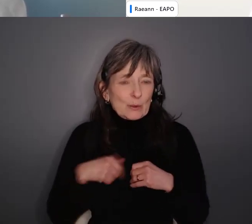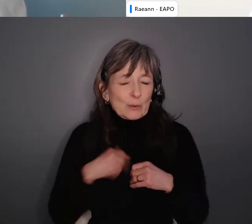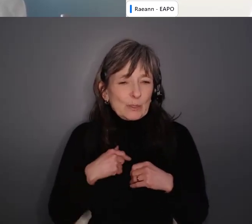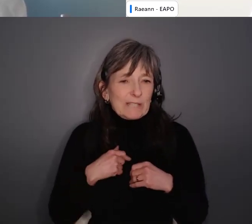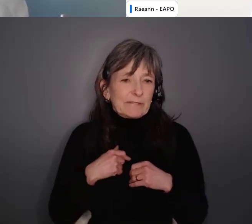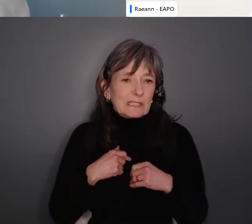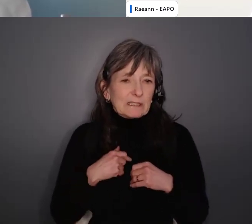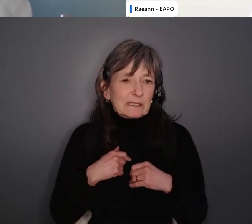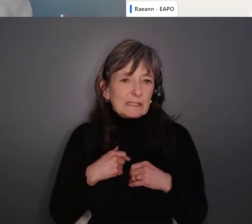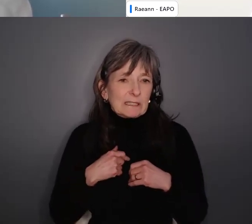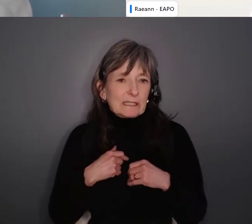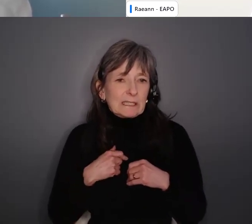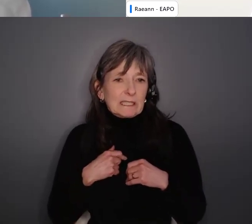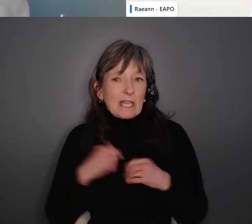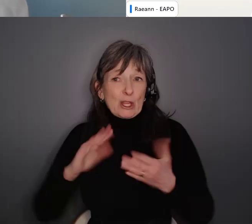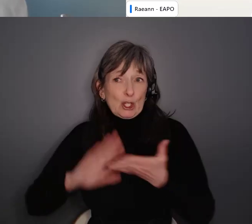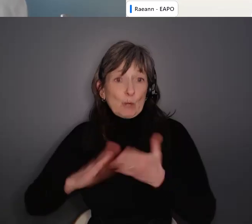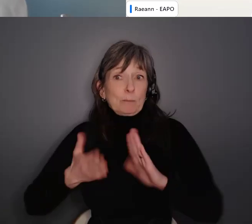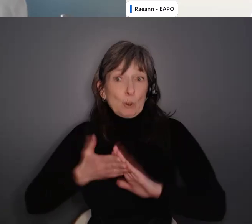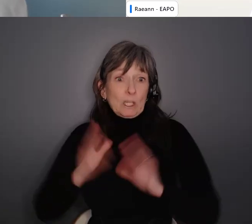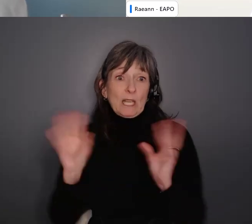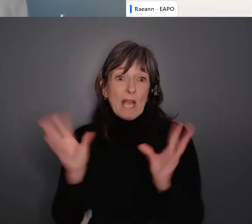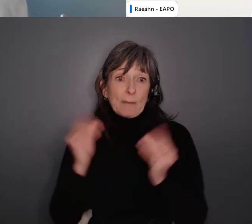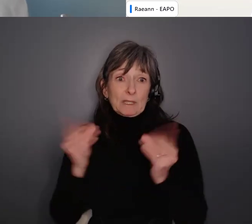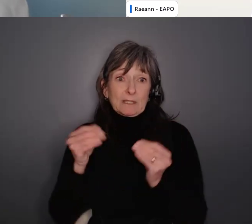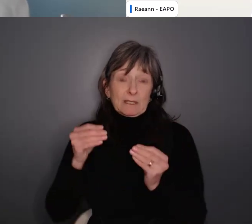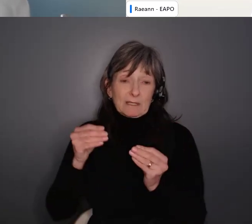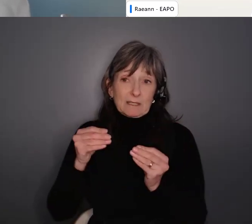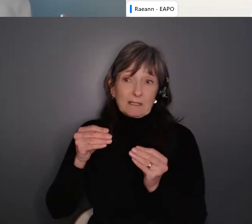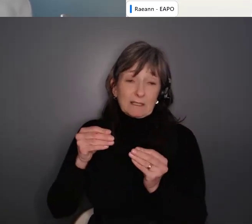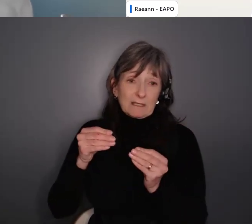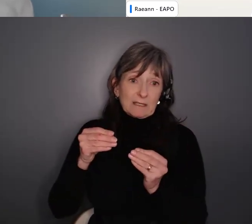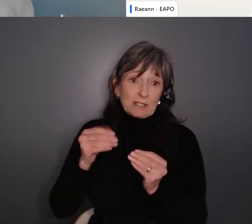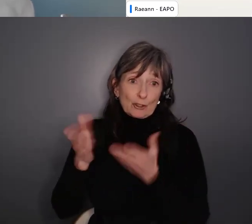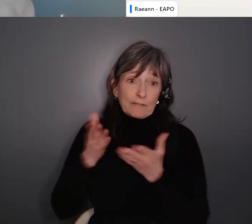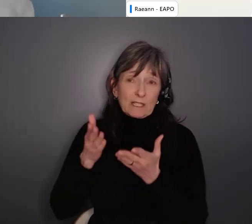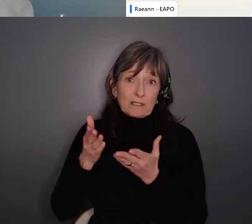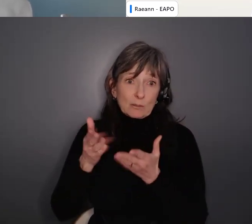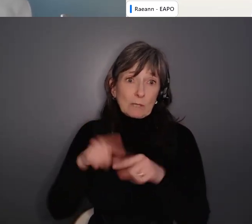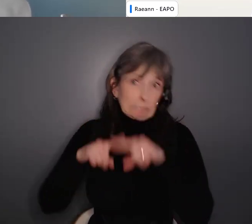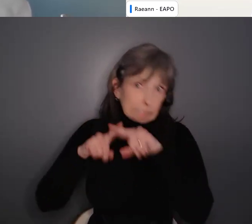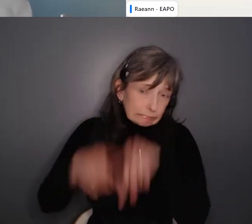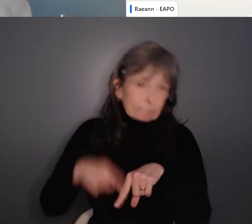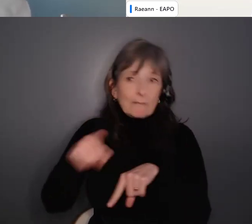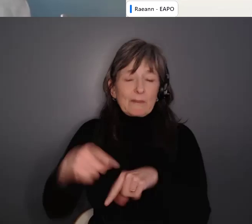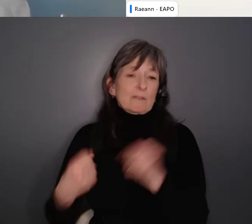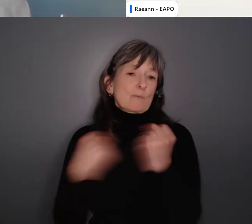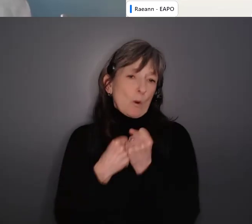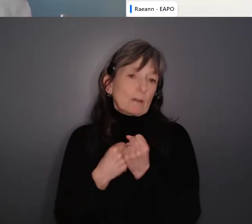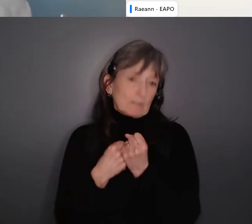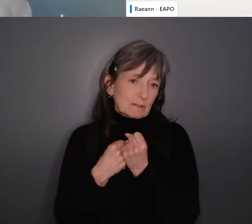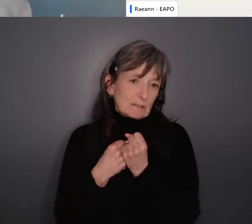leaned heavily on our community paramedics to be able to come and support us in those